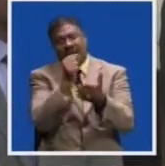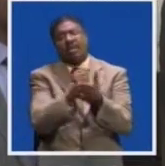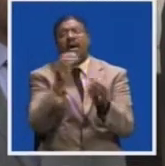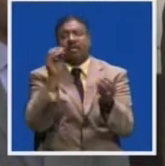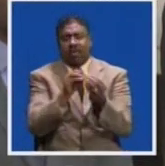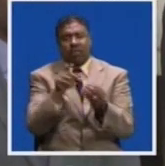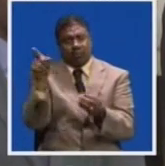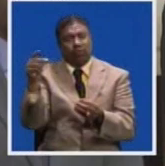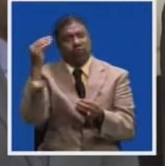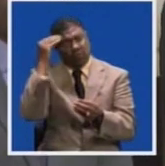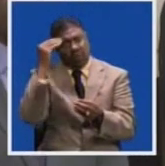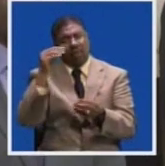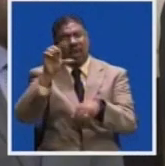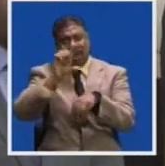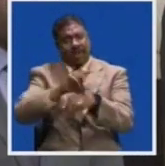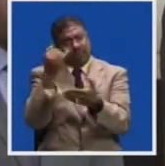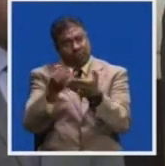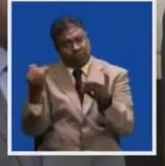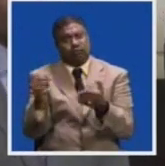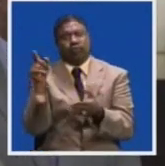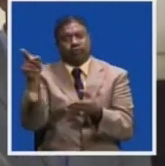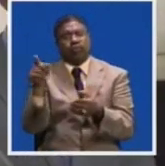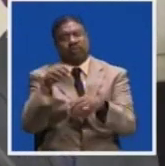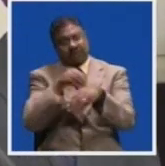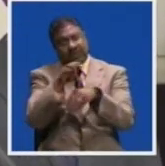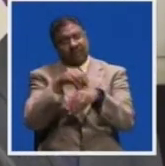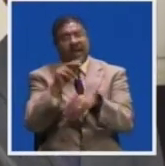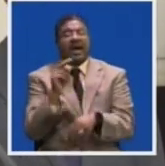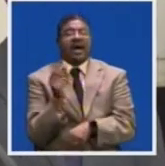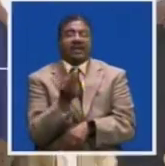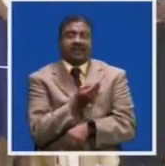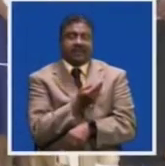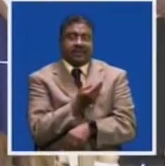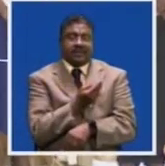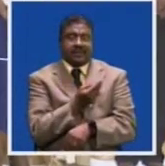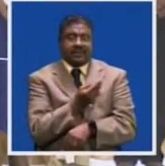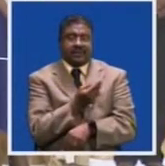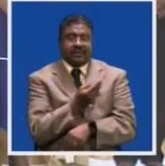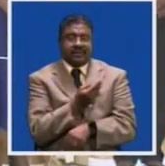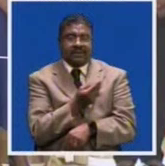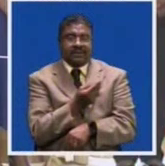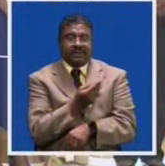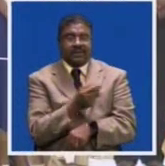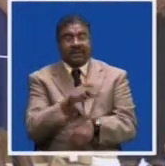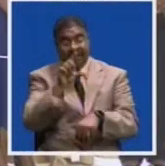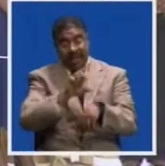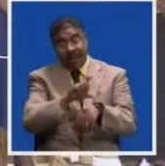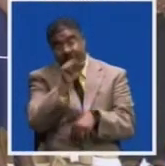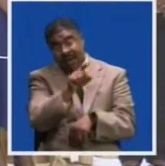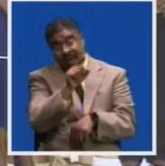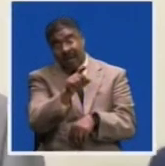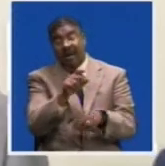issues which continue to confront us. And as a Labour Permanent Secretary,